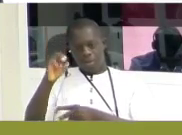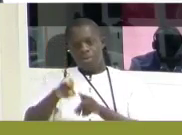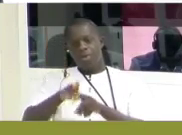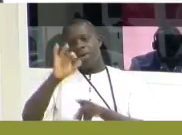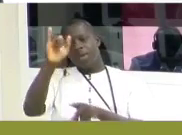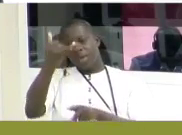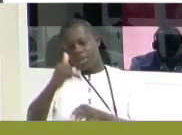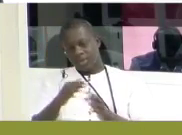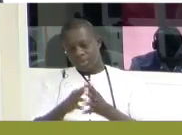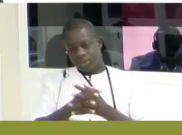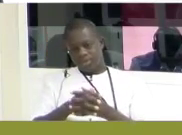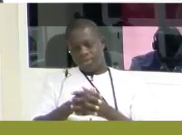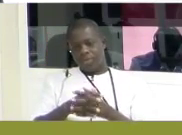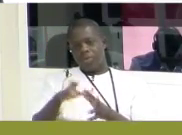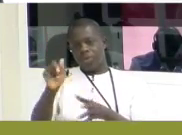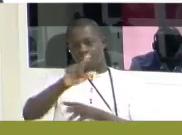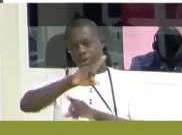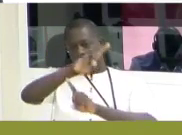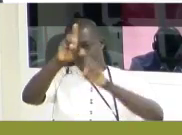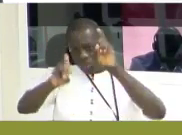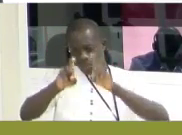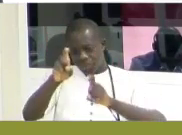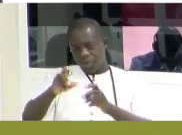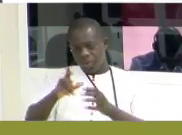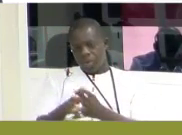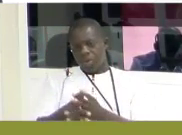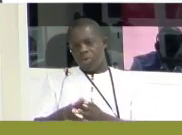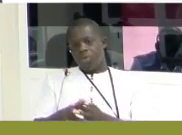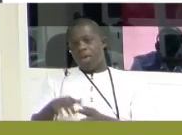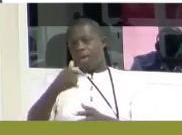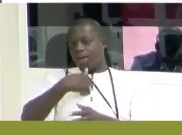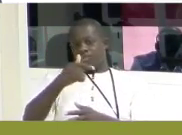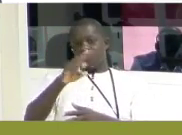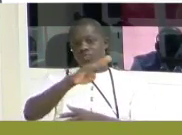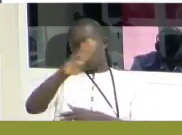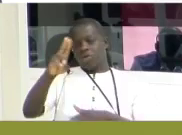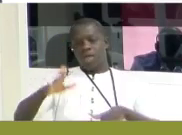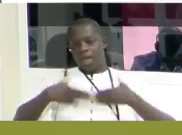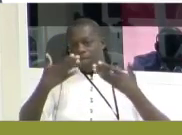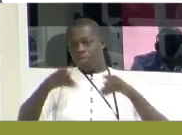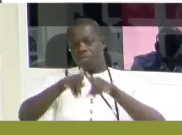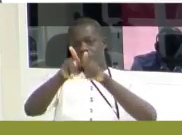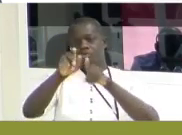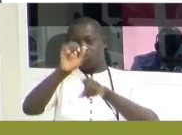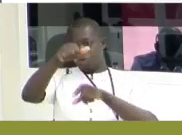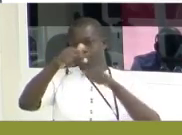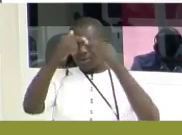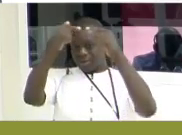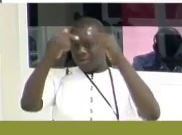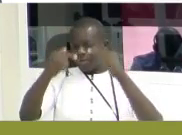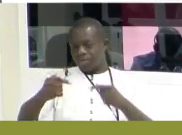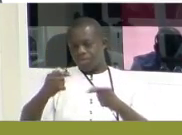The other question is, he said, I am not happy with what you wrote. The statement you wrote, I am not happy with it.